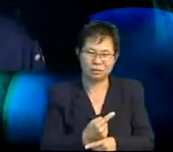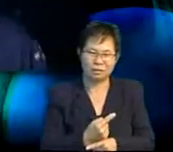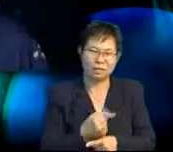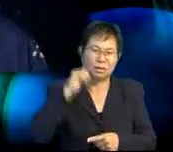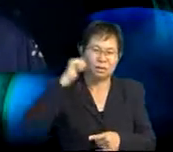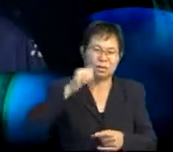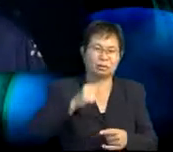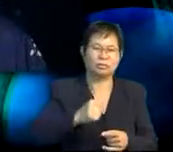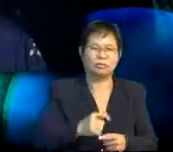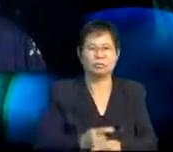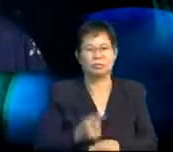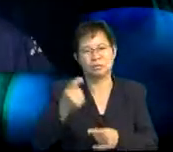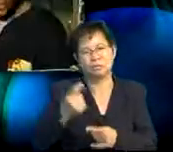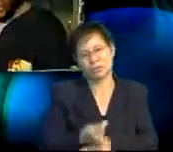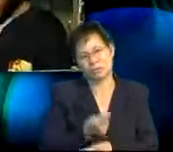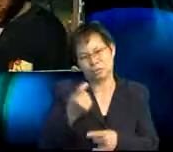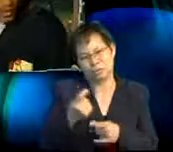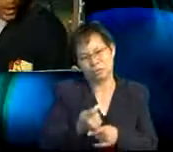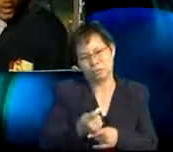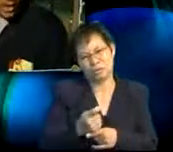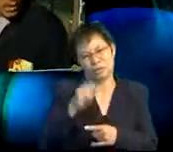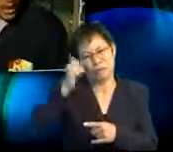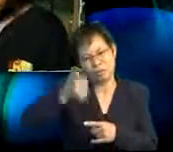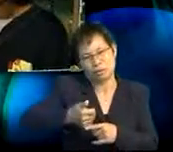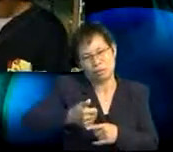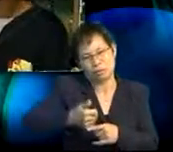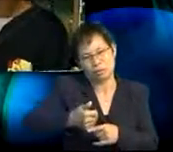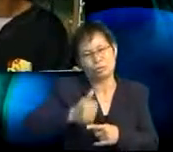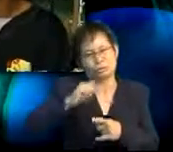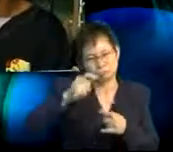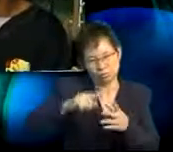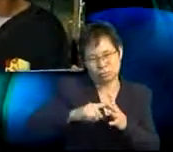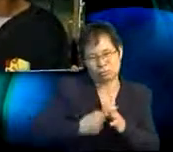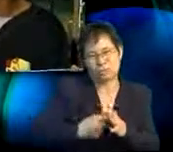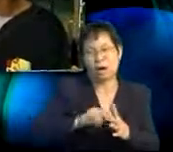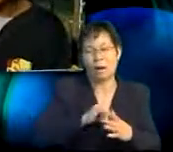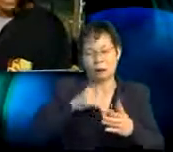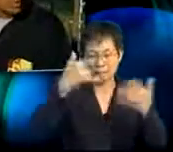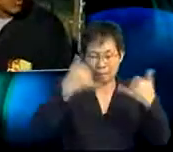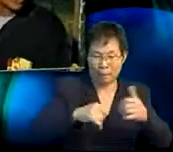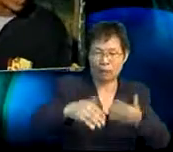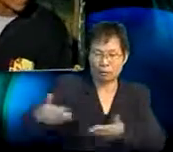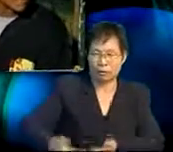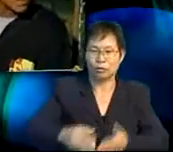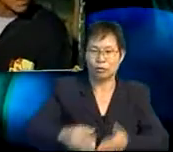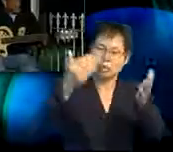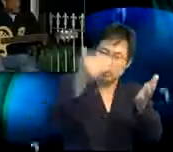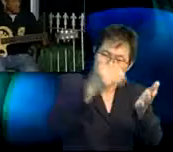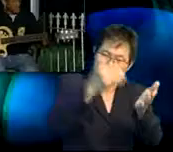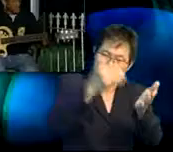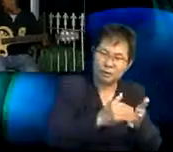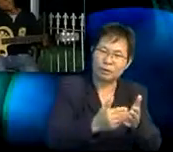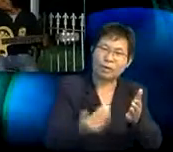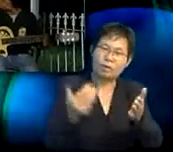tomorrow. Yeah, and we haven't much time left. Okay, I'll play the intro and you repeat the first verse again one more time.